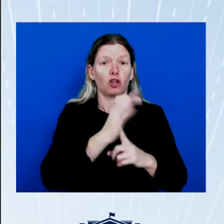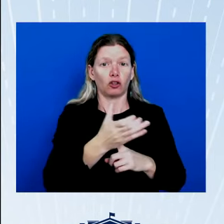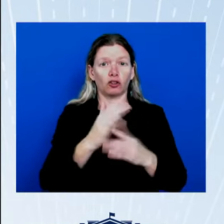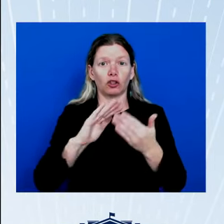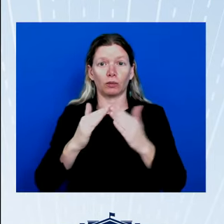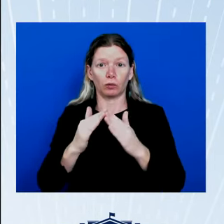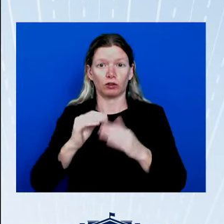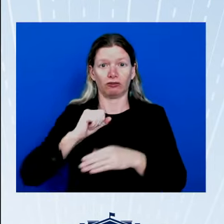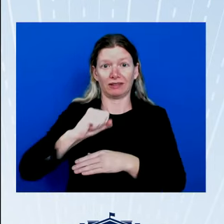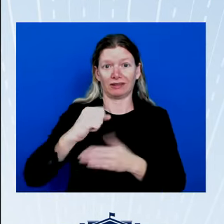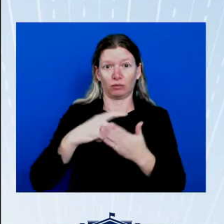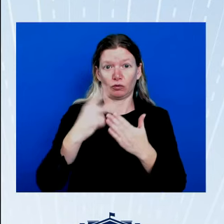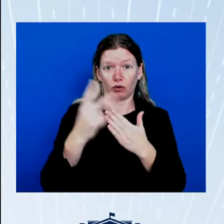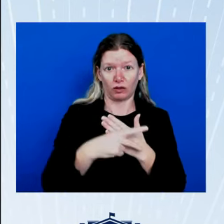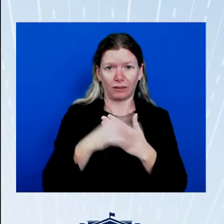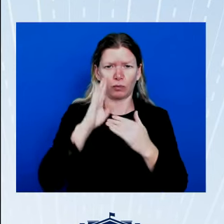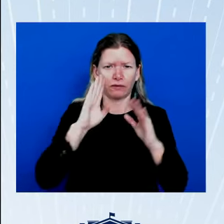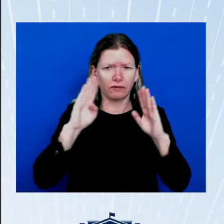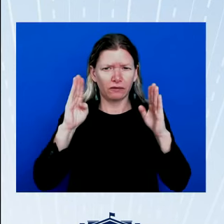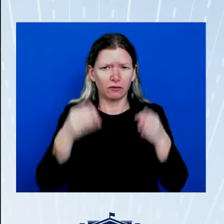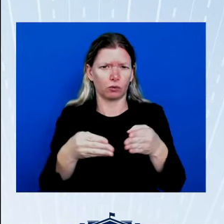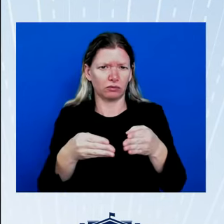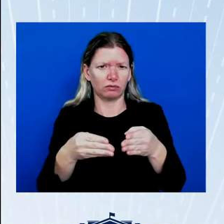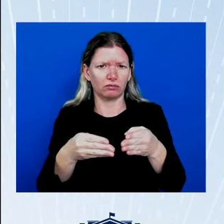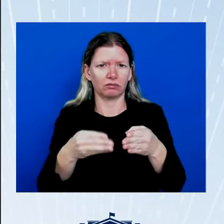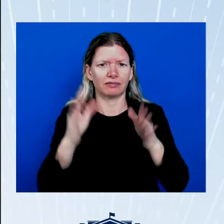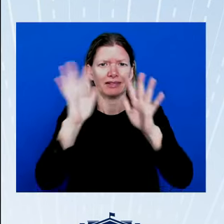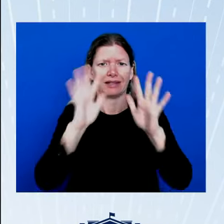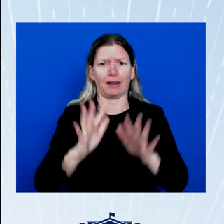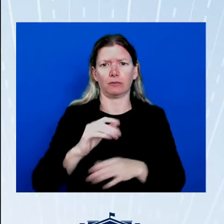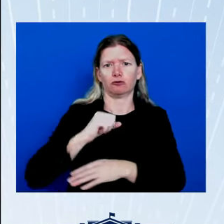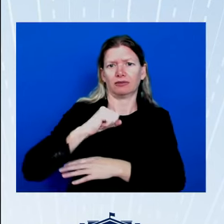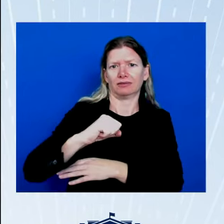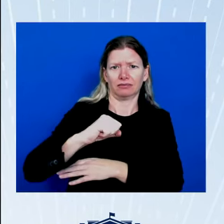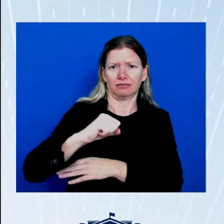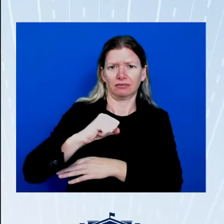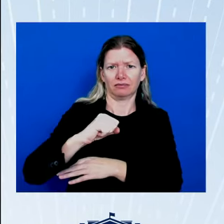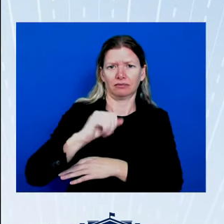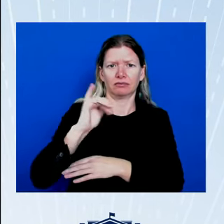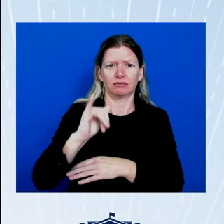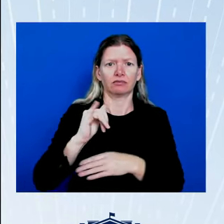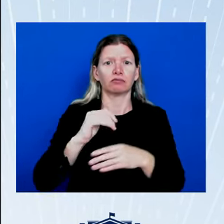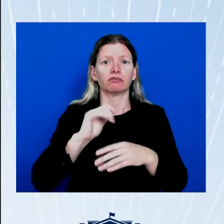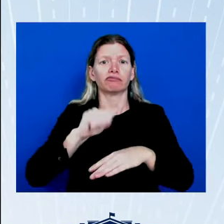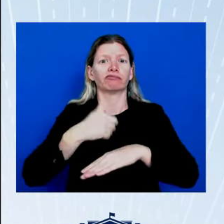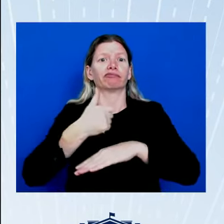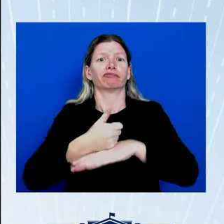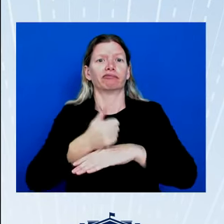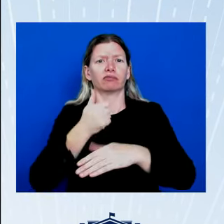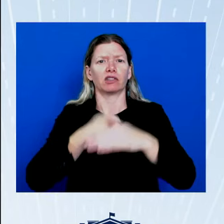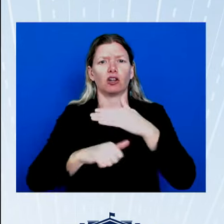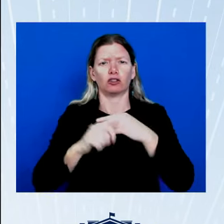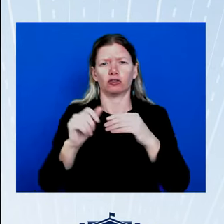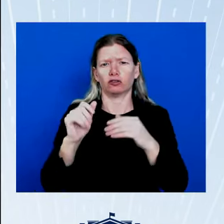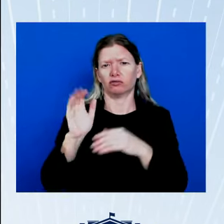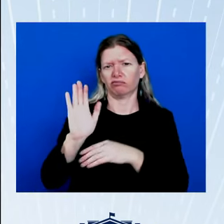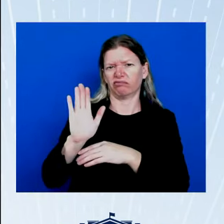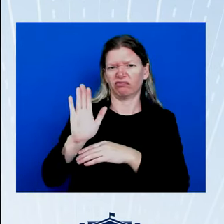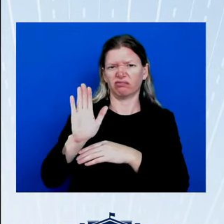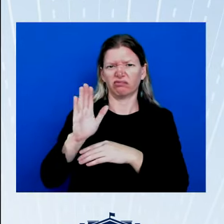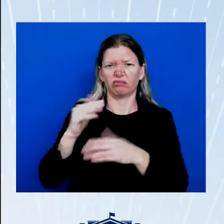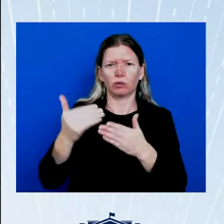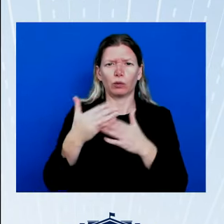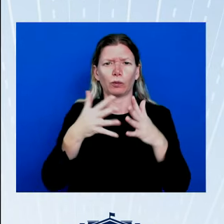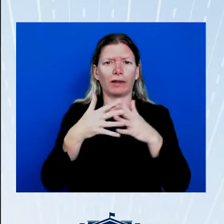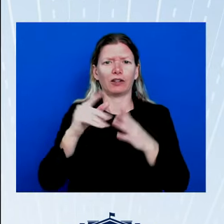under the agency's new American Tapestry, Weaving Together Past, Present, and Future initiative, which leverages the